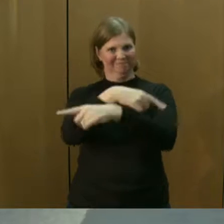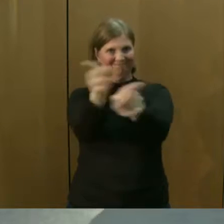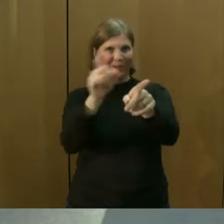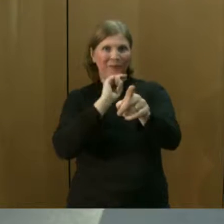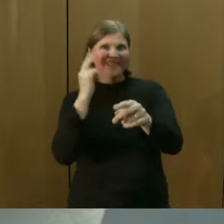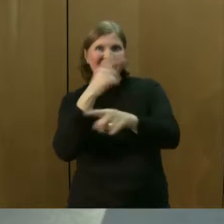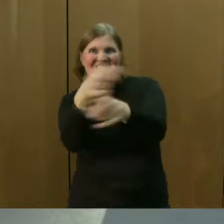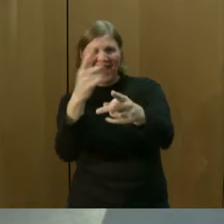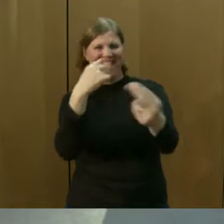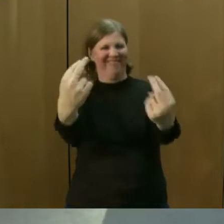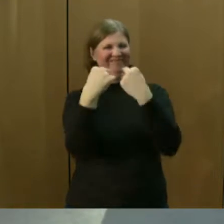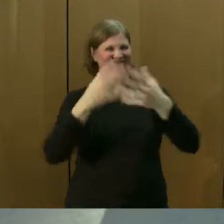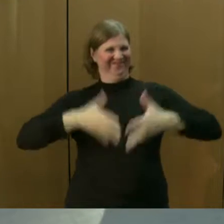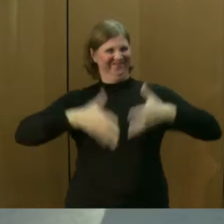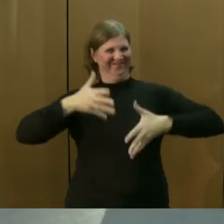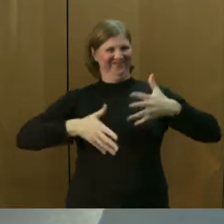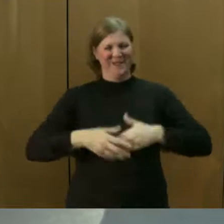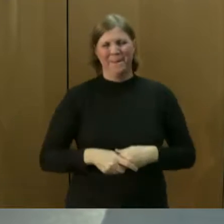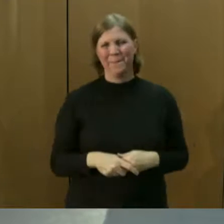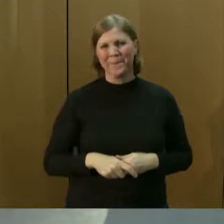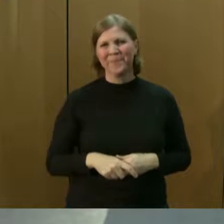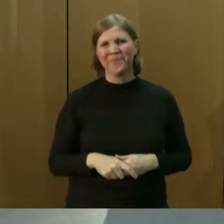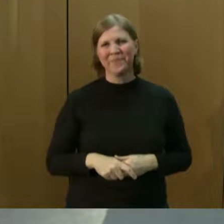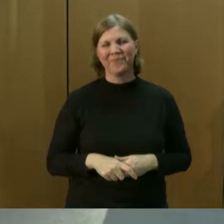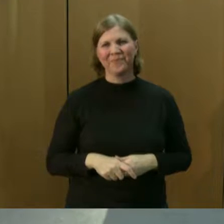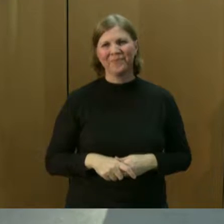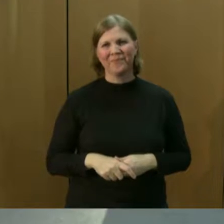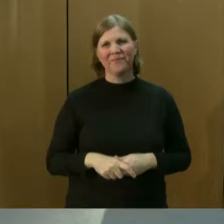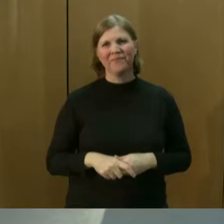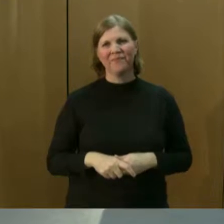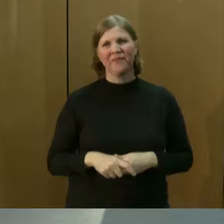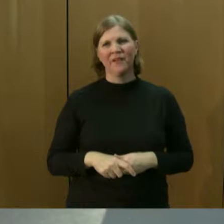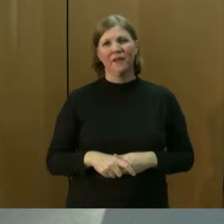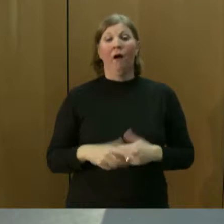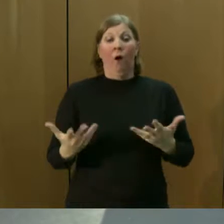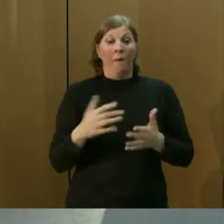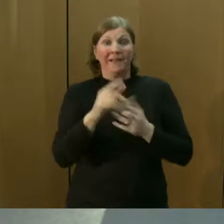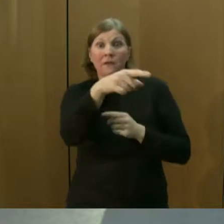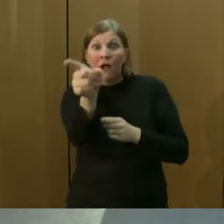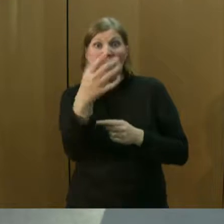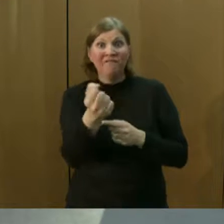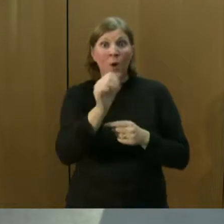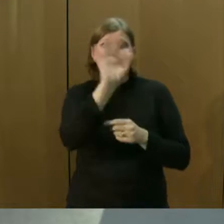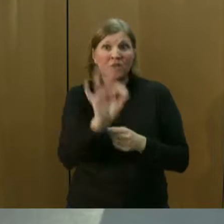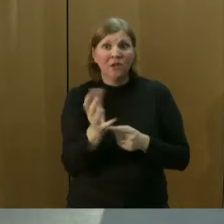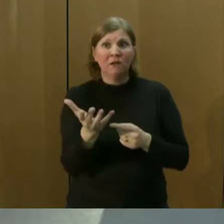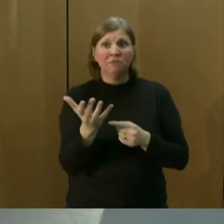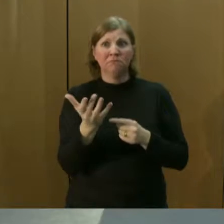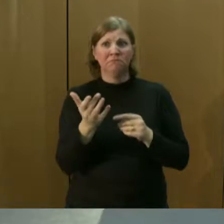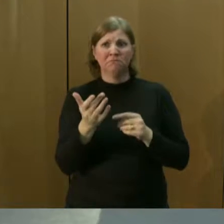I should also say that if you have questions, you don't have to just submit them using social media. There is a text box